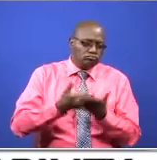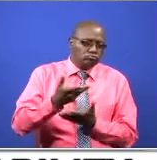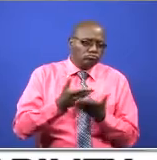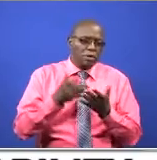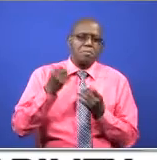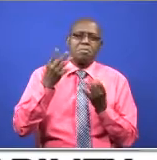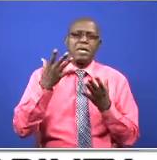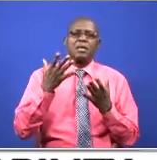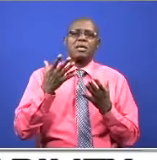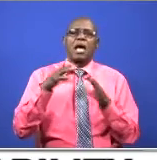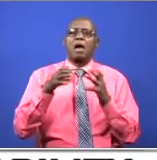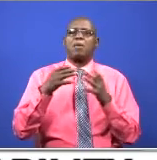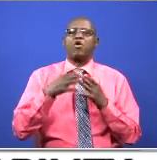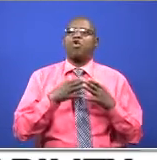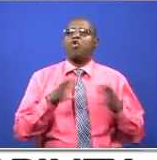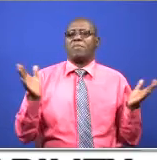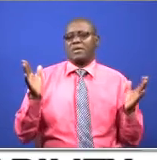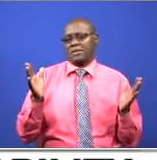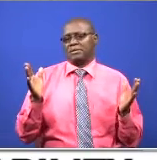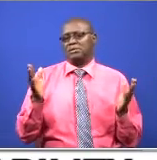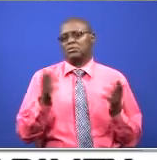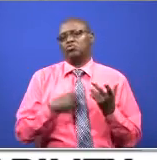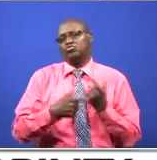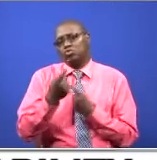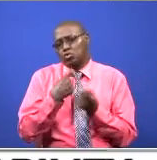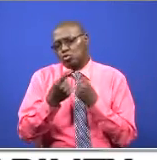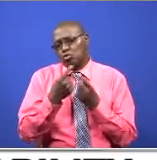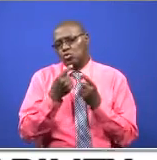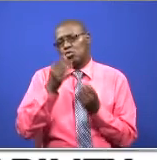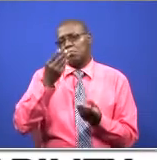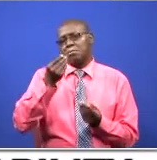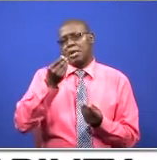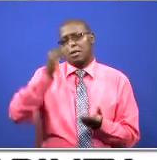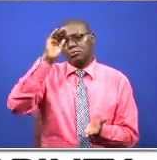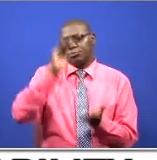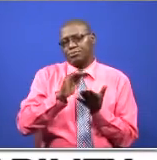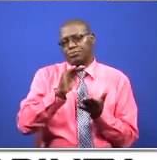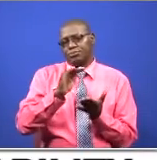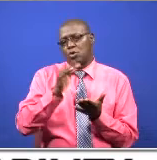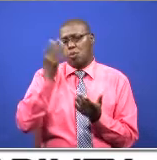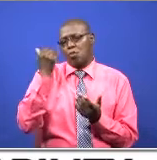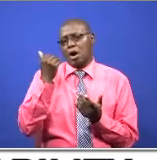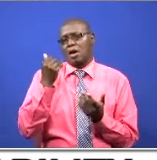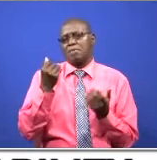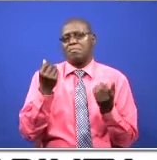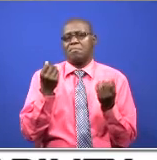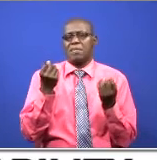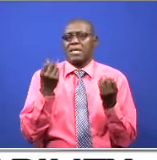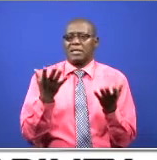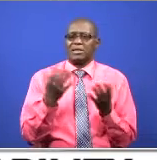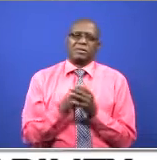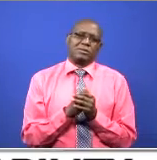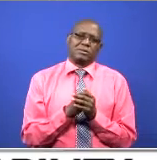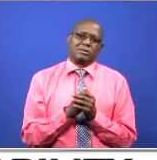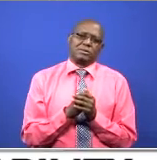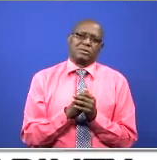yeah, because there's not much business right now. So I hope our viewers at home heard that correctly, that right now is the best time to